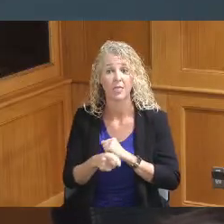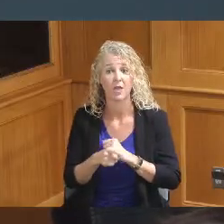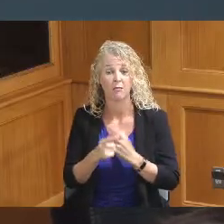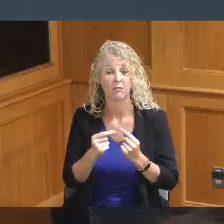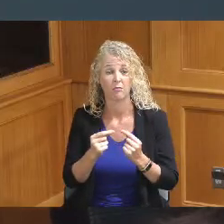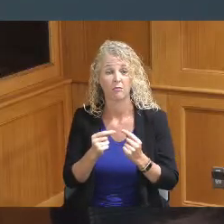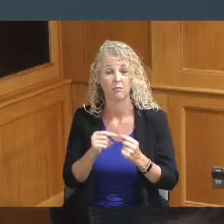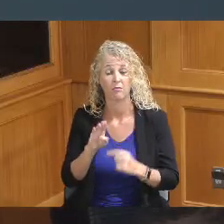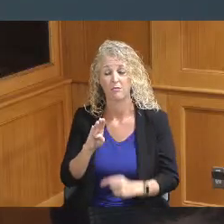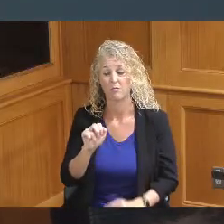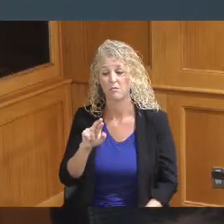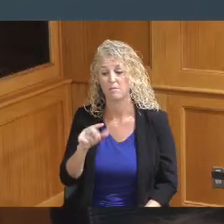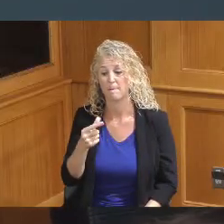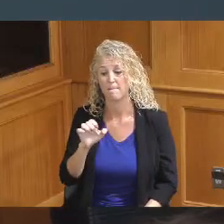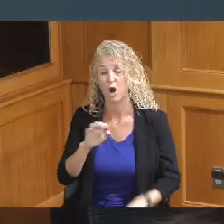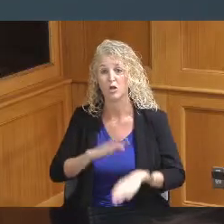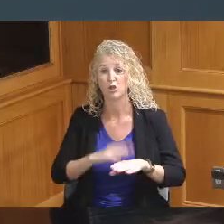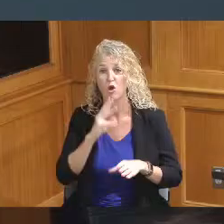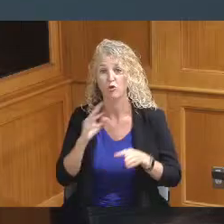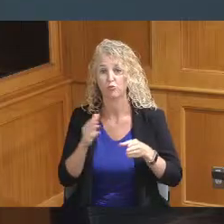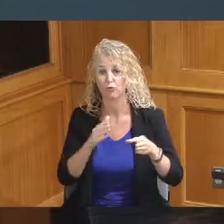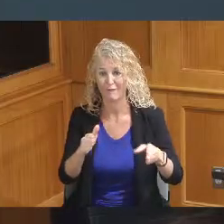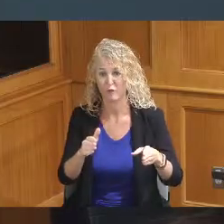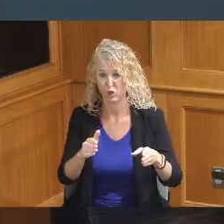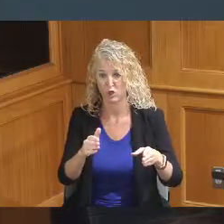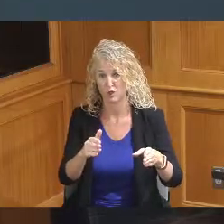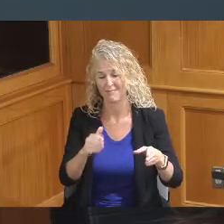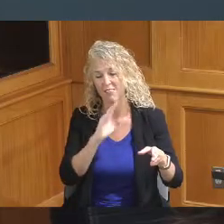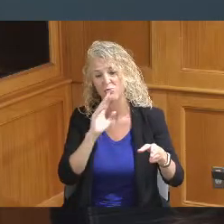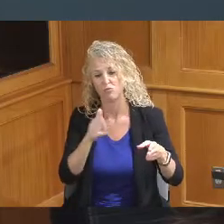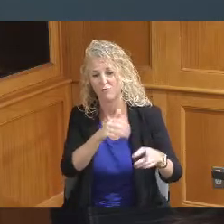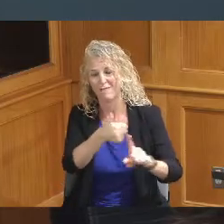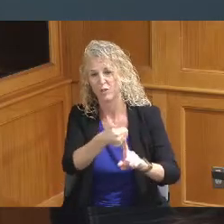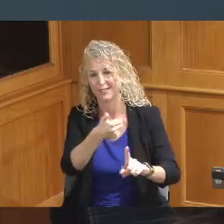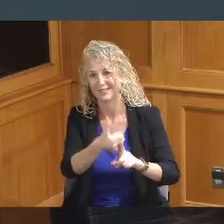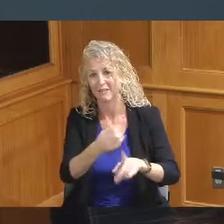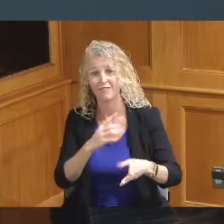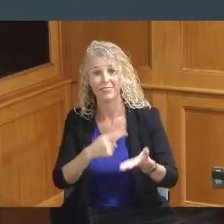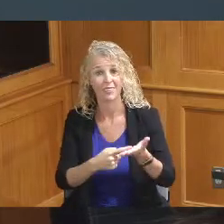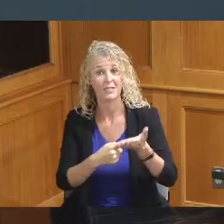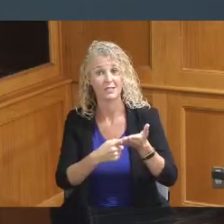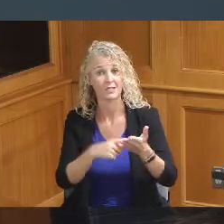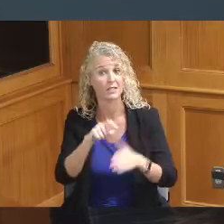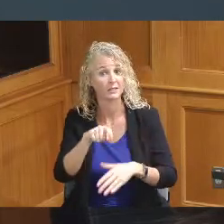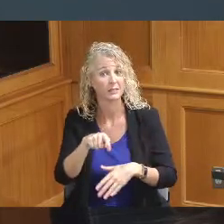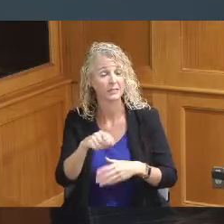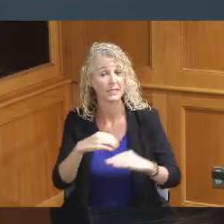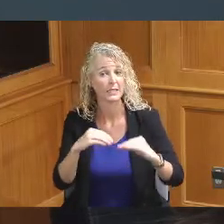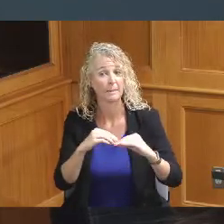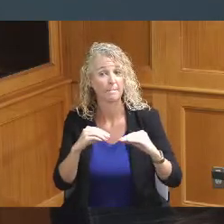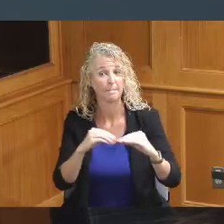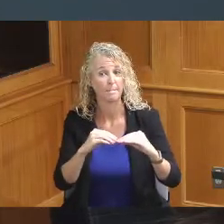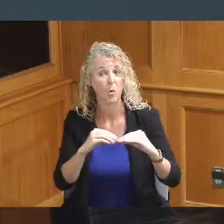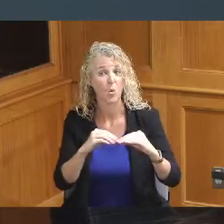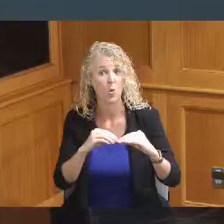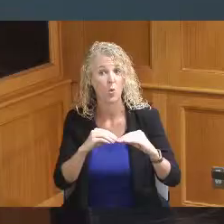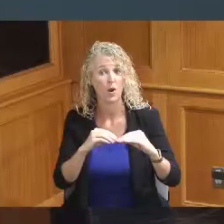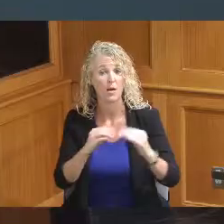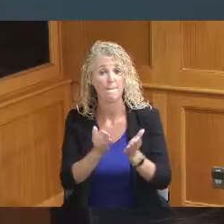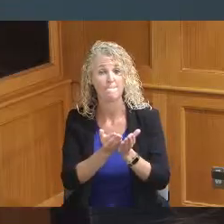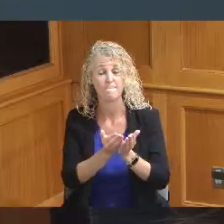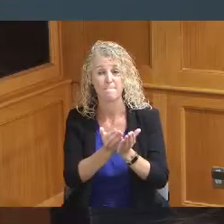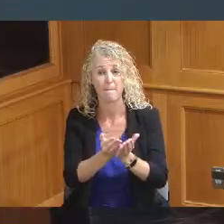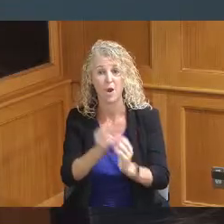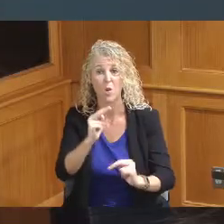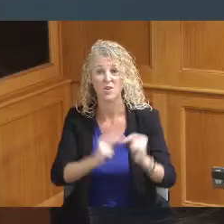the barges on the river and the status of the river. And they were talking about that they need more barge builders, but they are